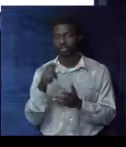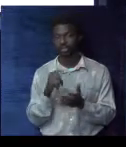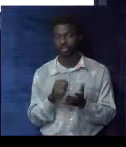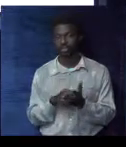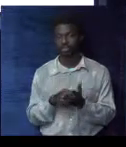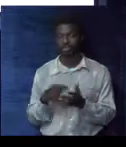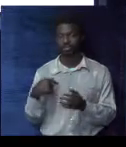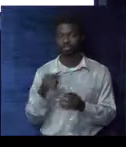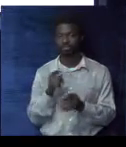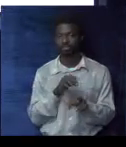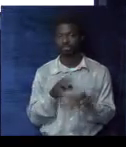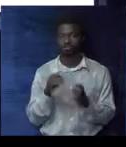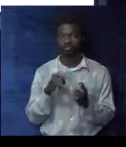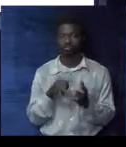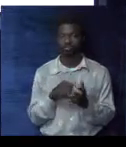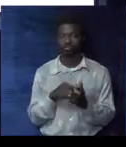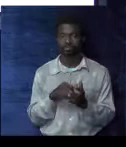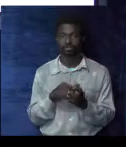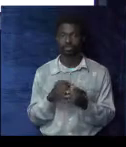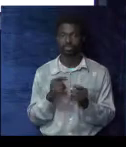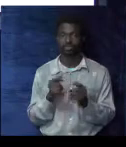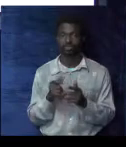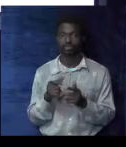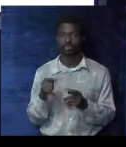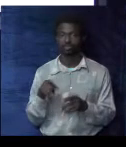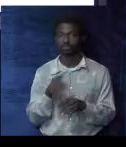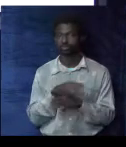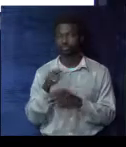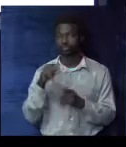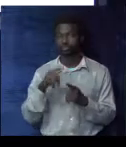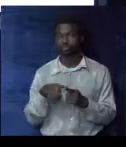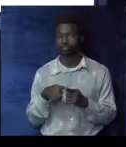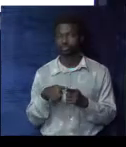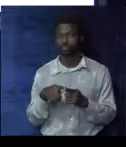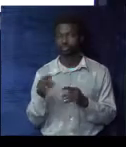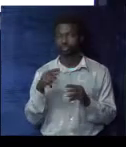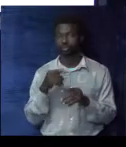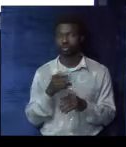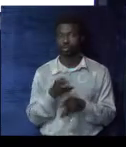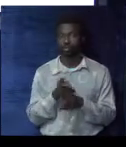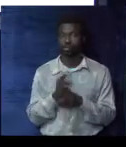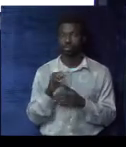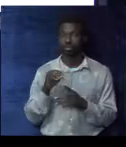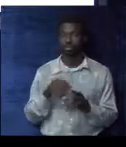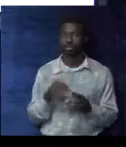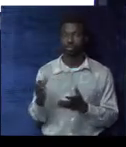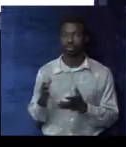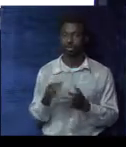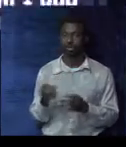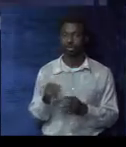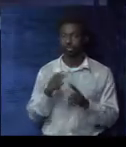10,000. So we will do this in just 3 seconds. So you don't have to worry yourself about borrowing or carrying. Watch and learn.